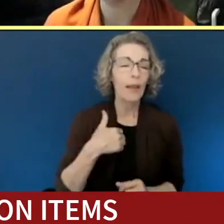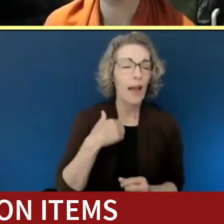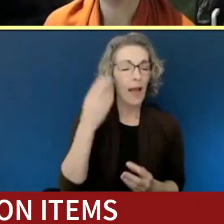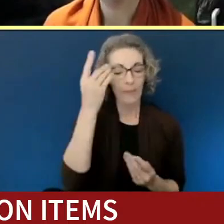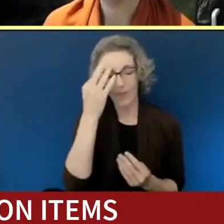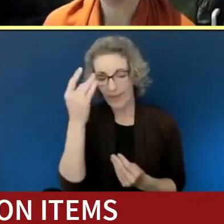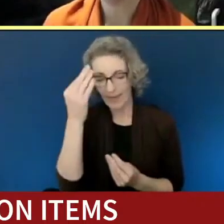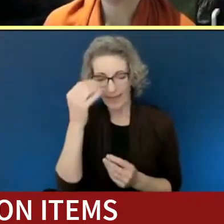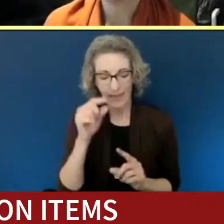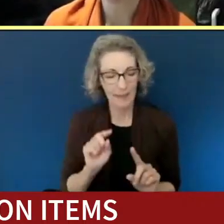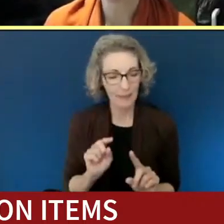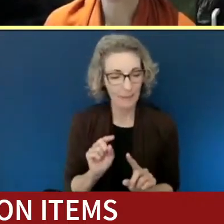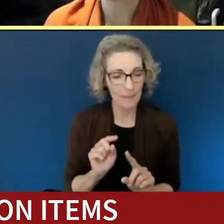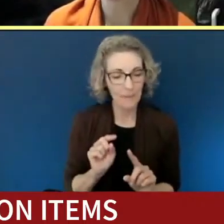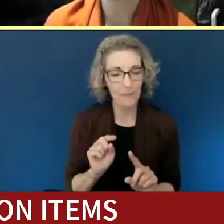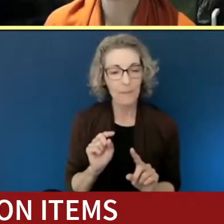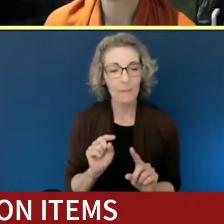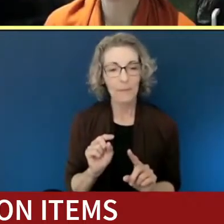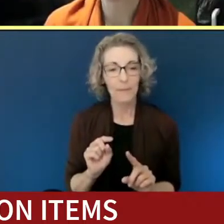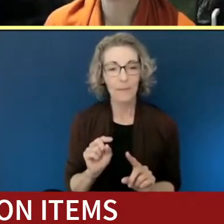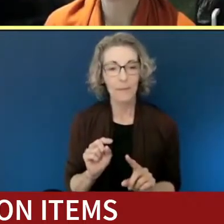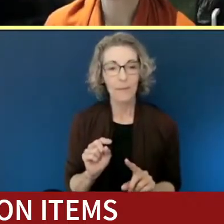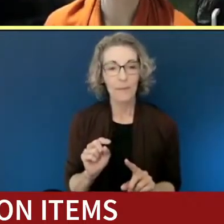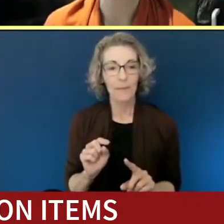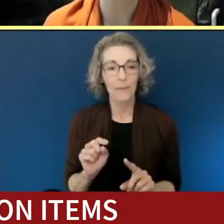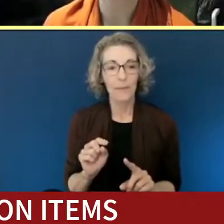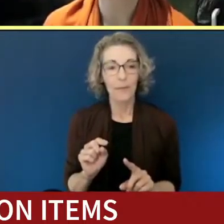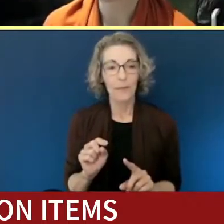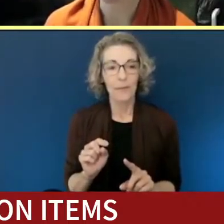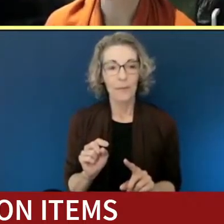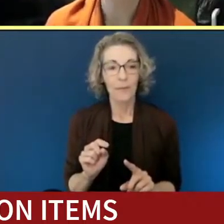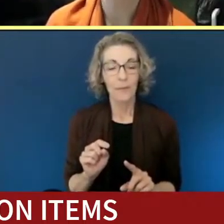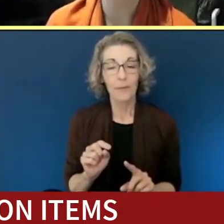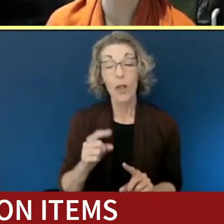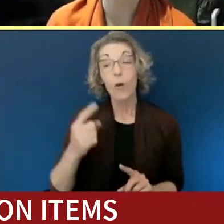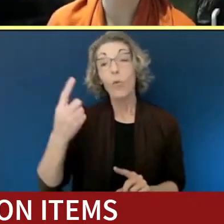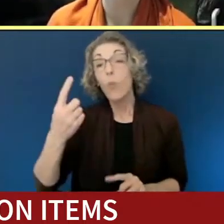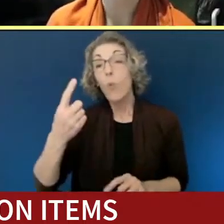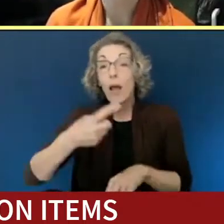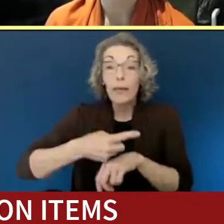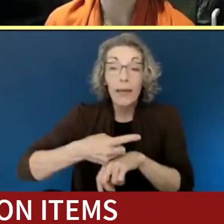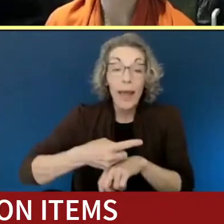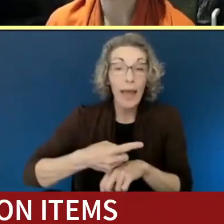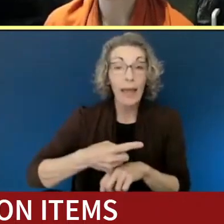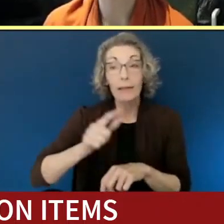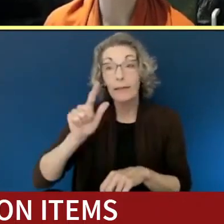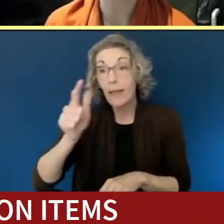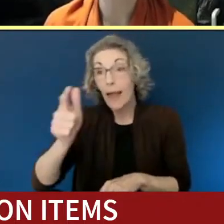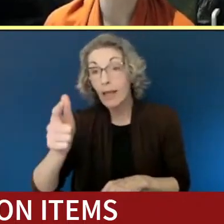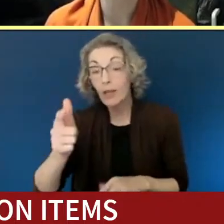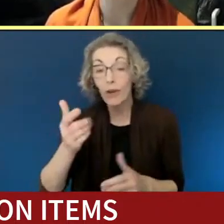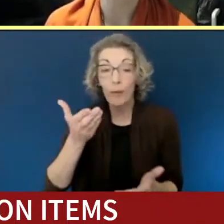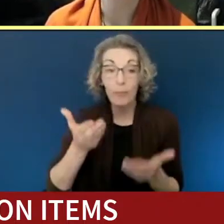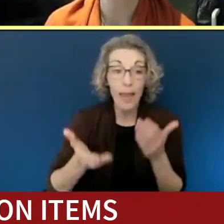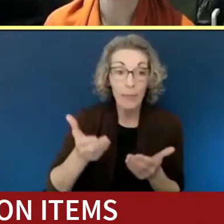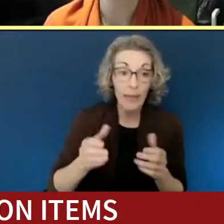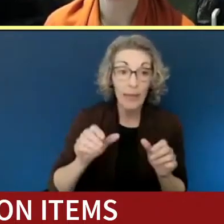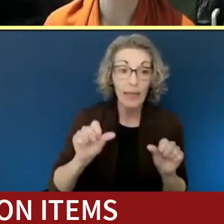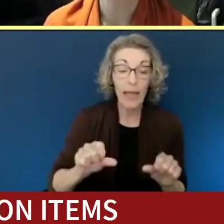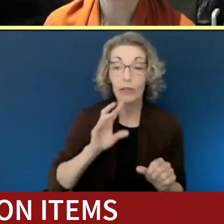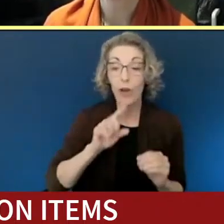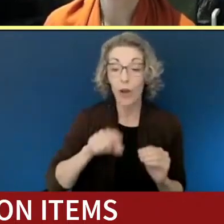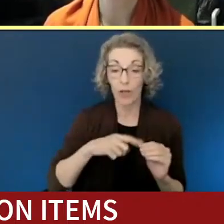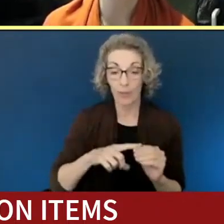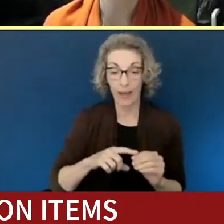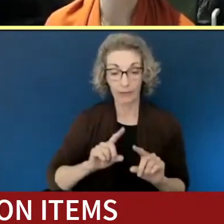is like one day perhaps it will be that to talk about the disabled parts of